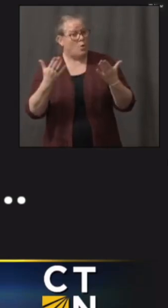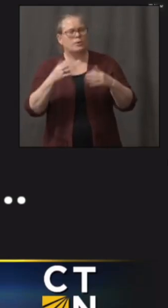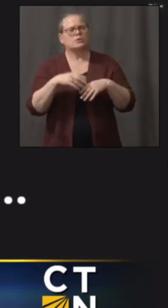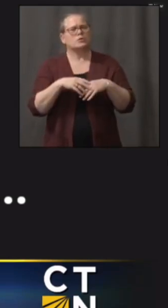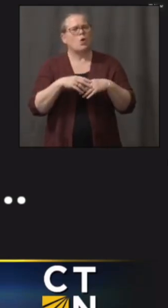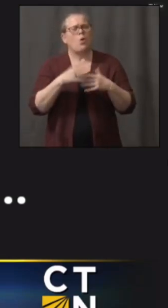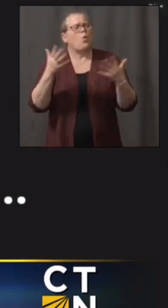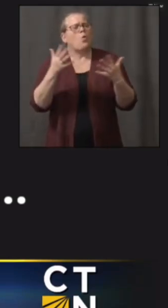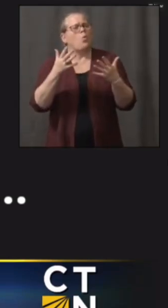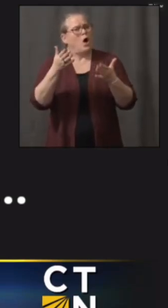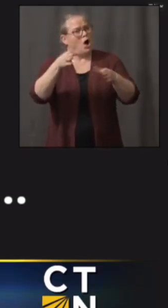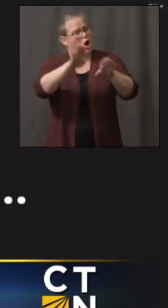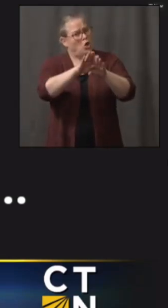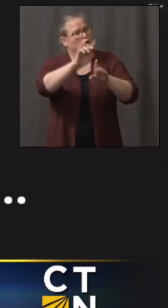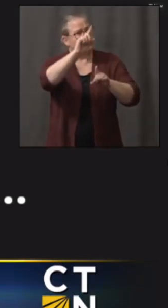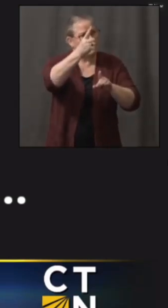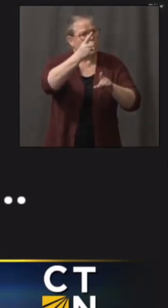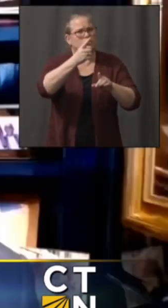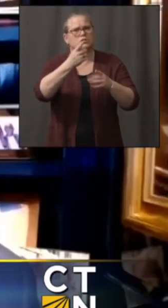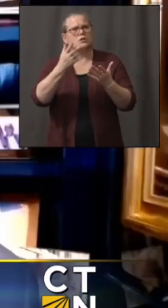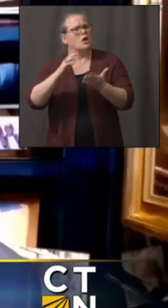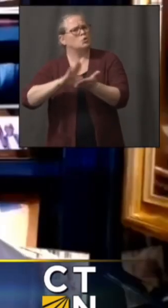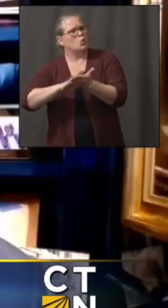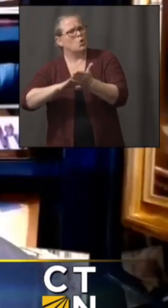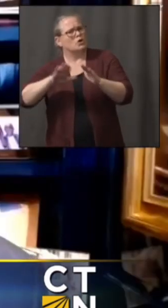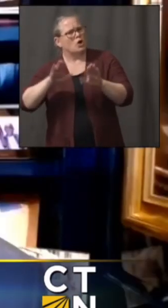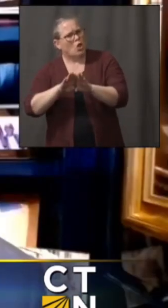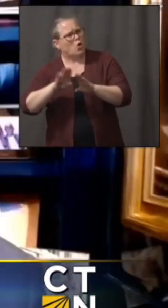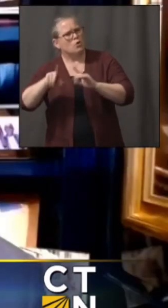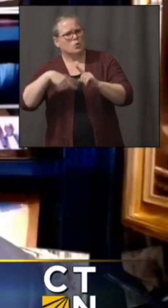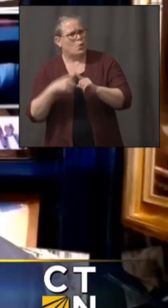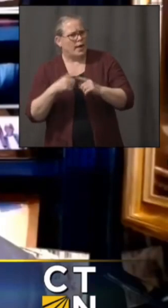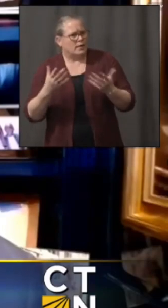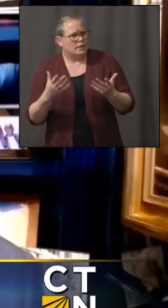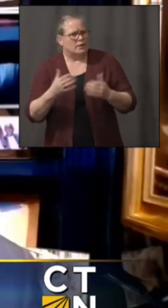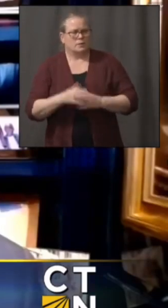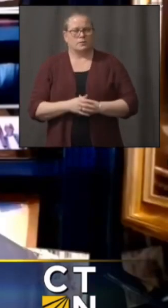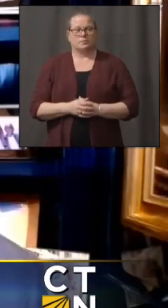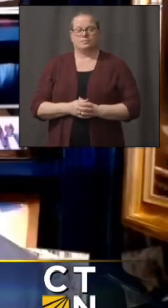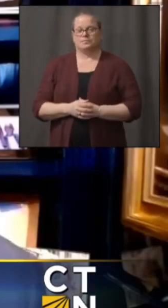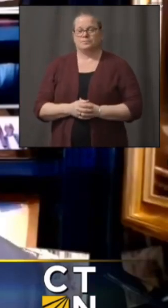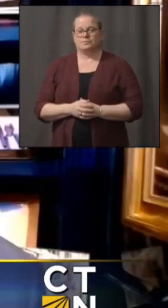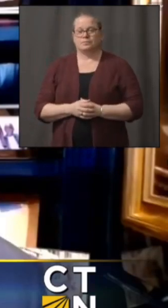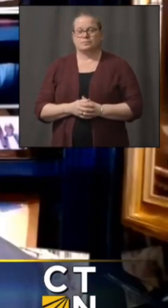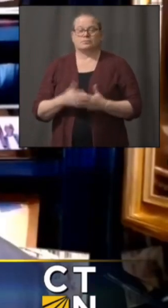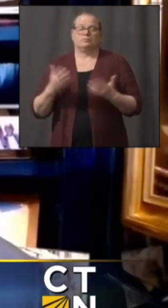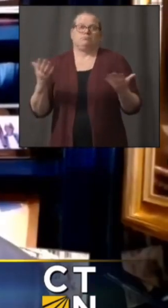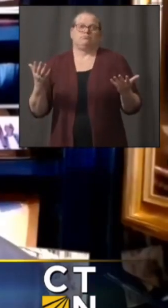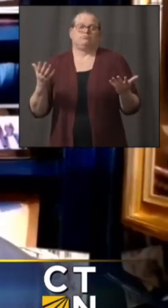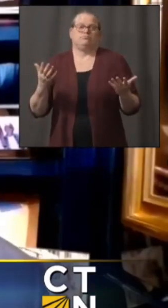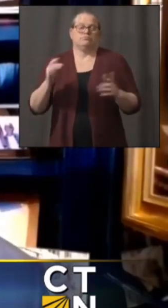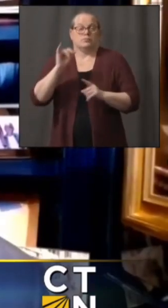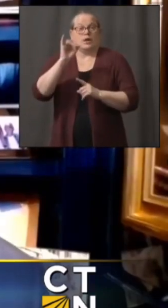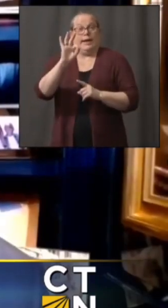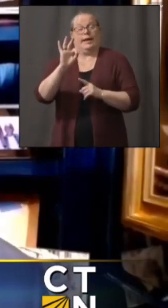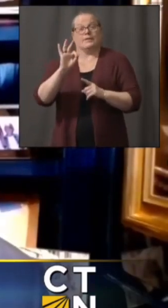get closed? Oh, look, if I looked at a risk continuum, I would